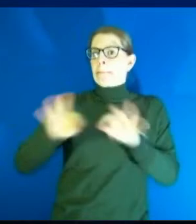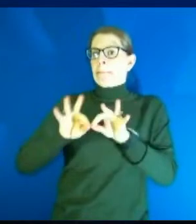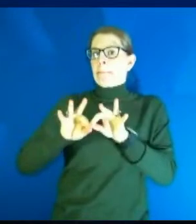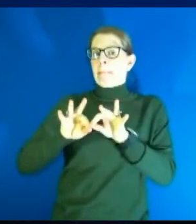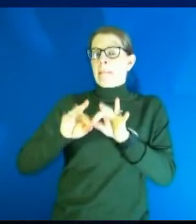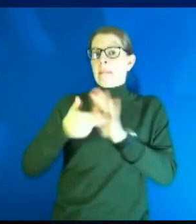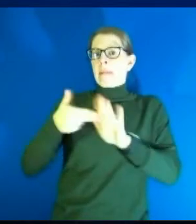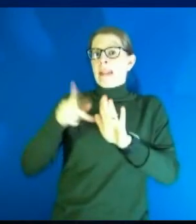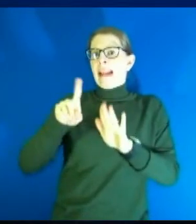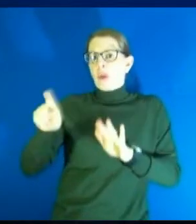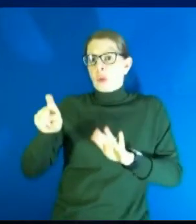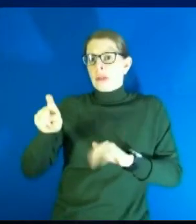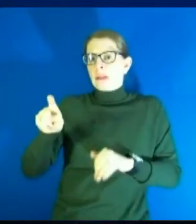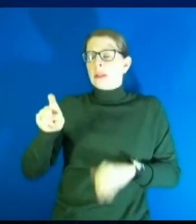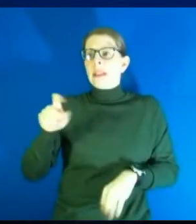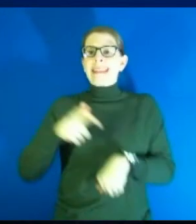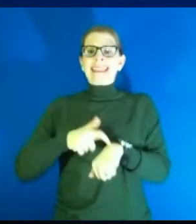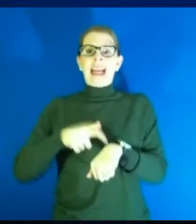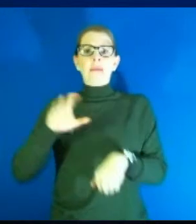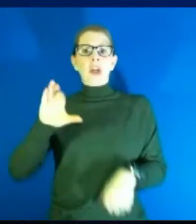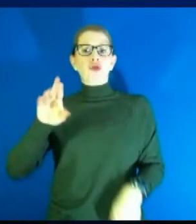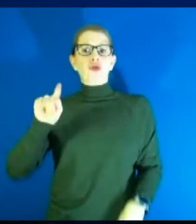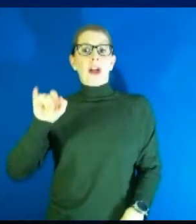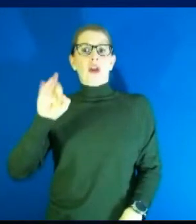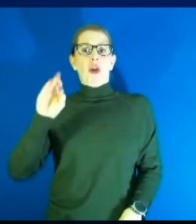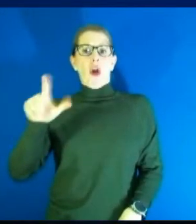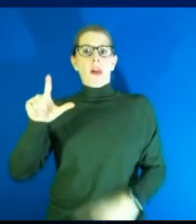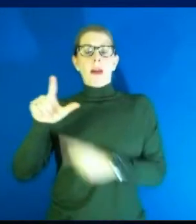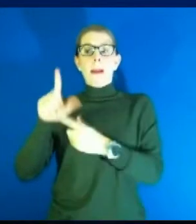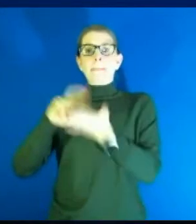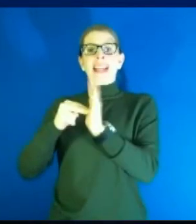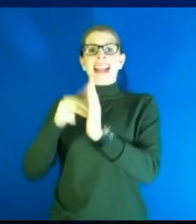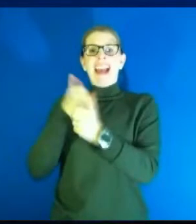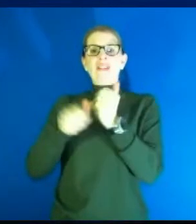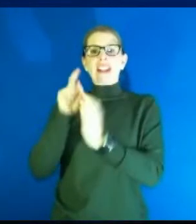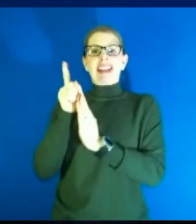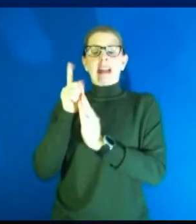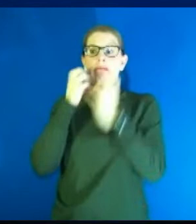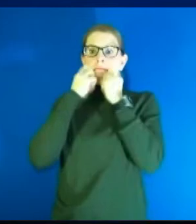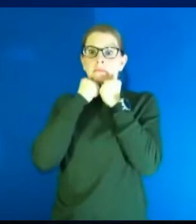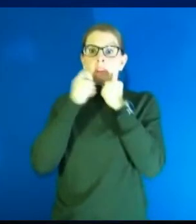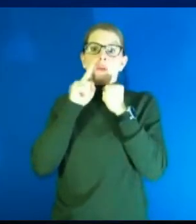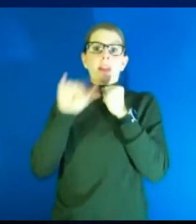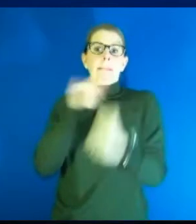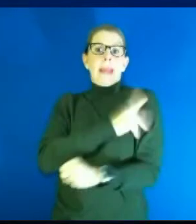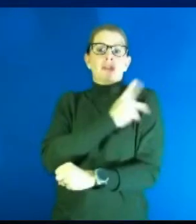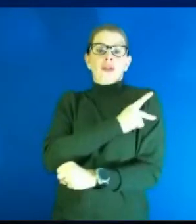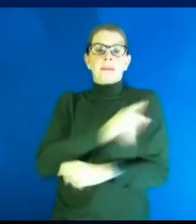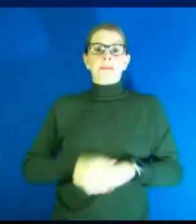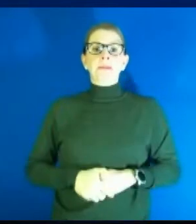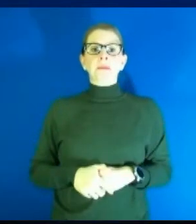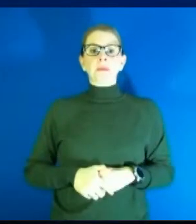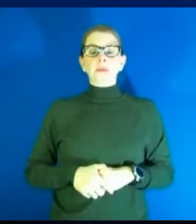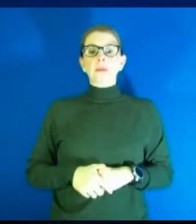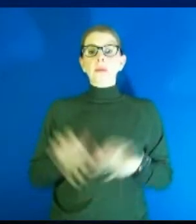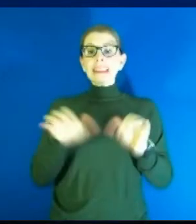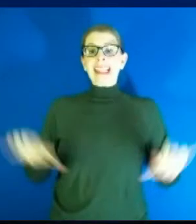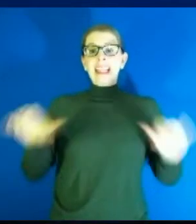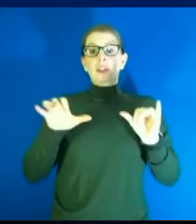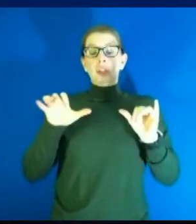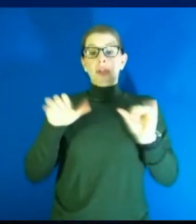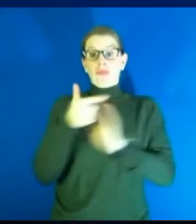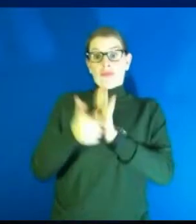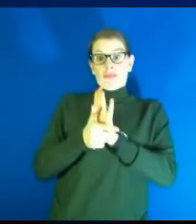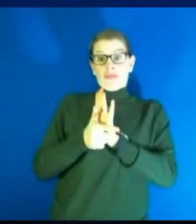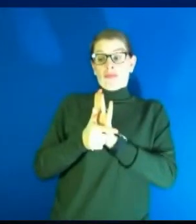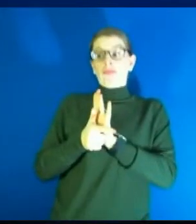emergency medicine. That means every second counts for that patient, and it's known. And we actually are held to regulatory standards to make sure that those kind of